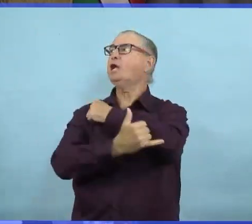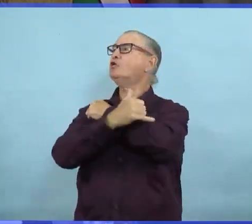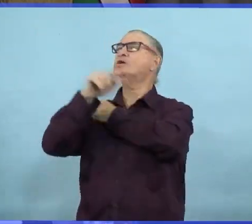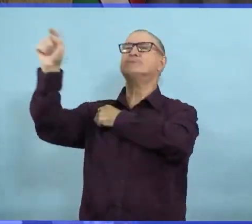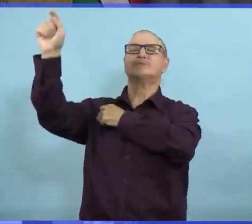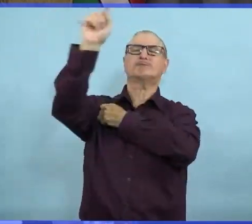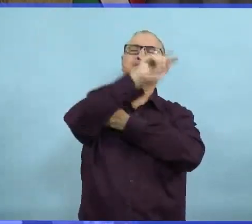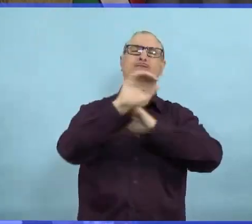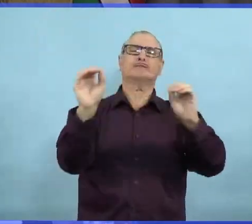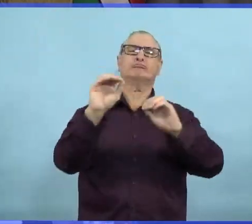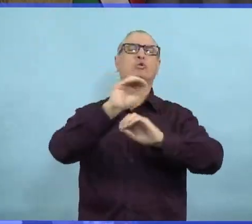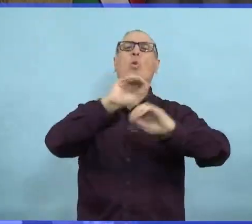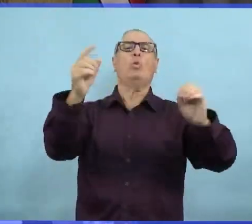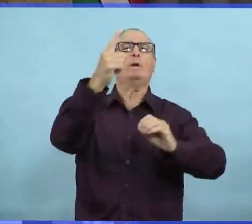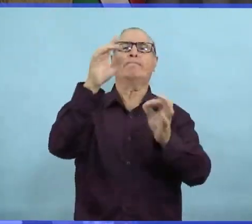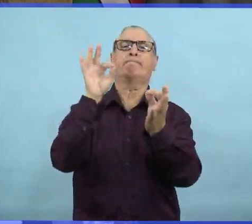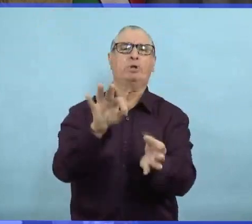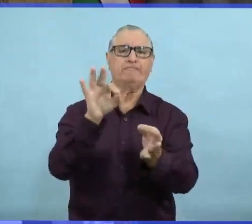But I would rather